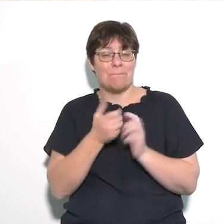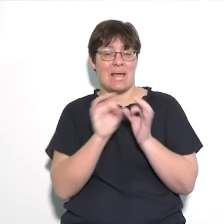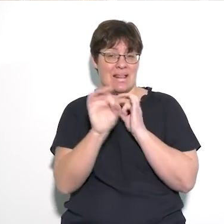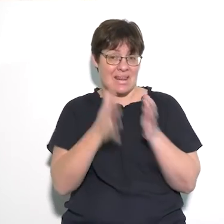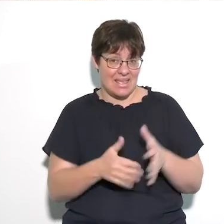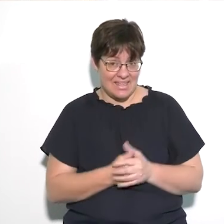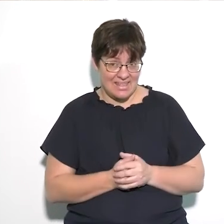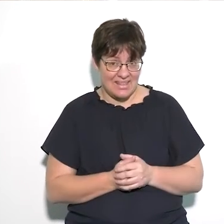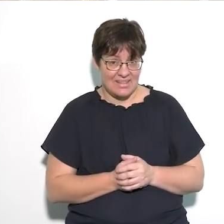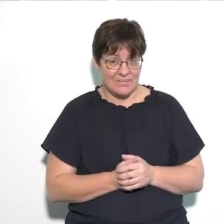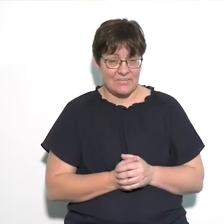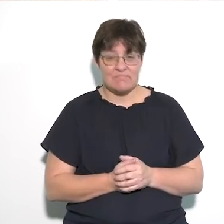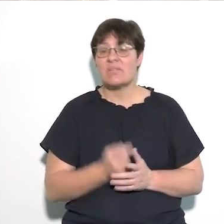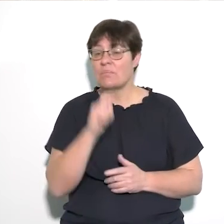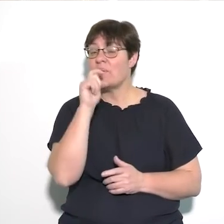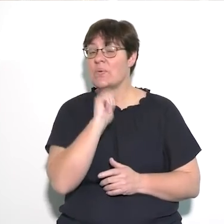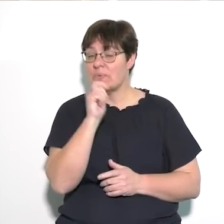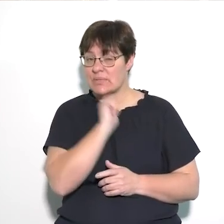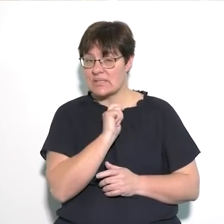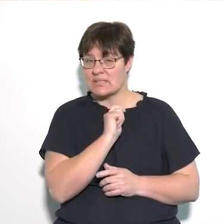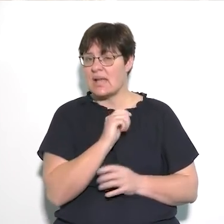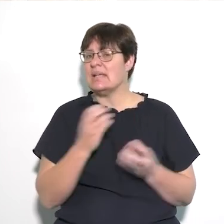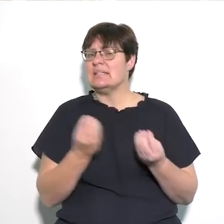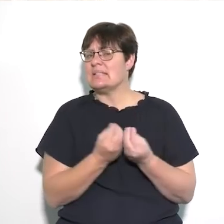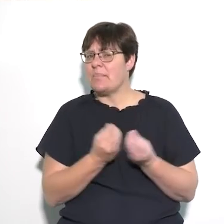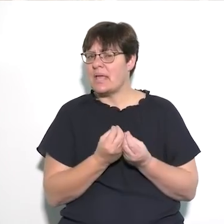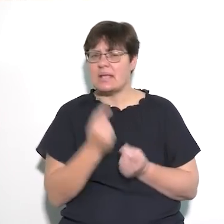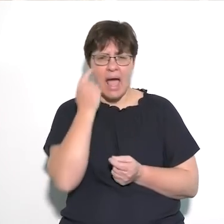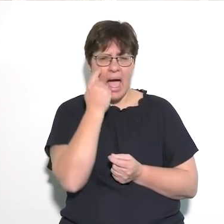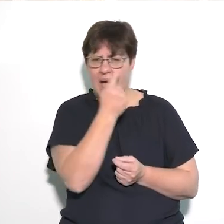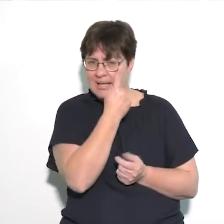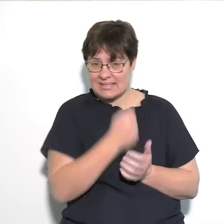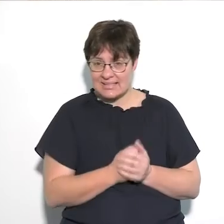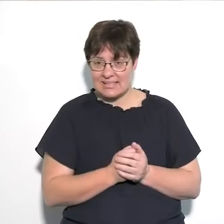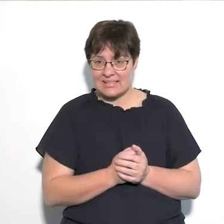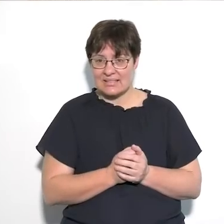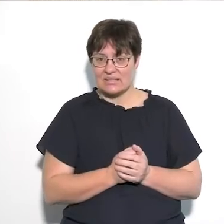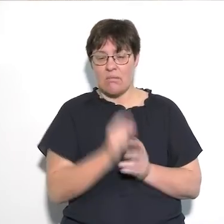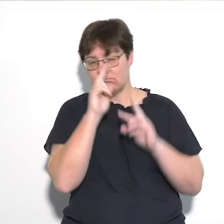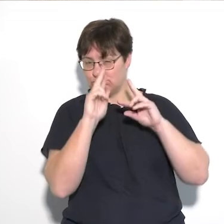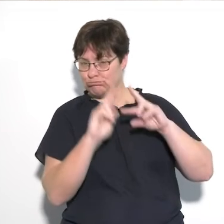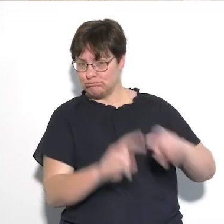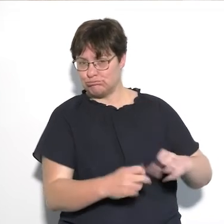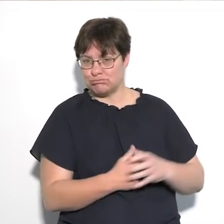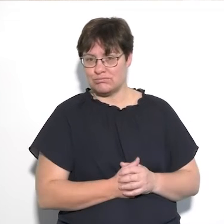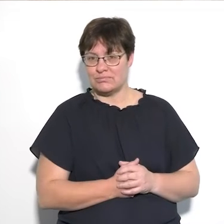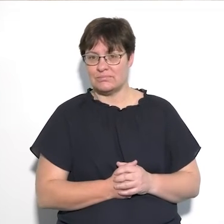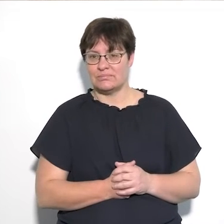cleaners. And we're going to have to use something for their little eyes. Let's explore.